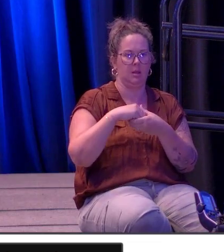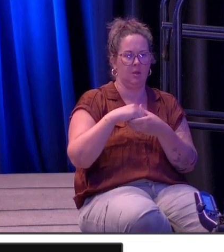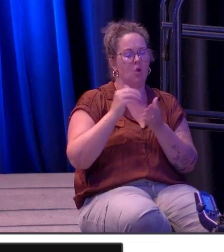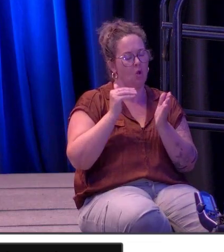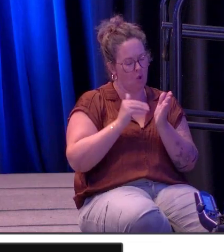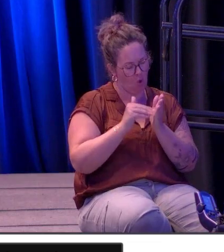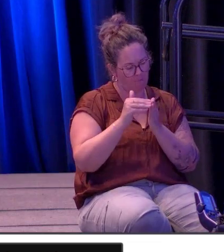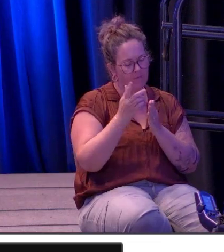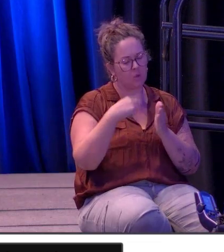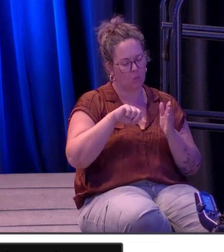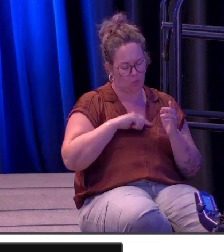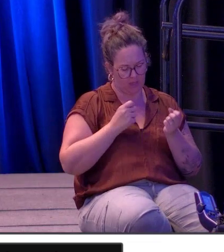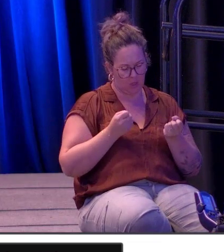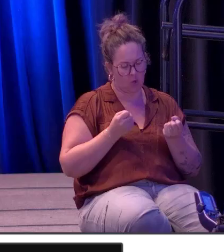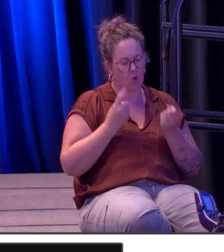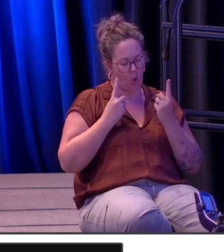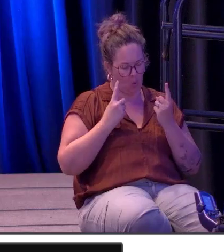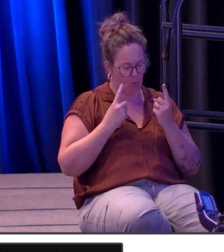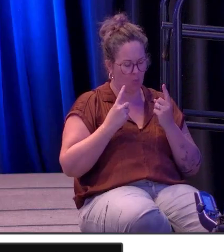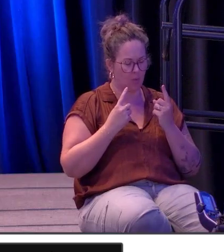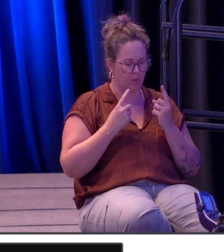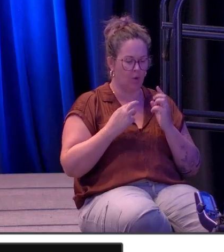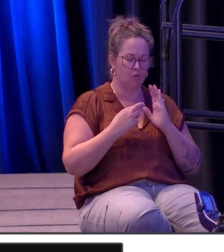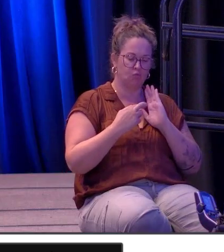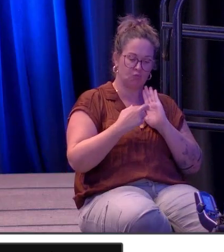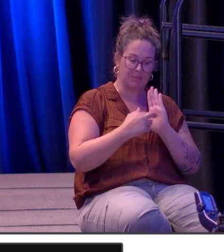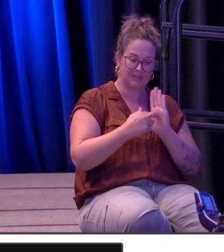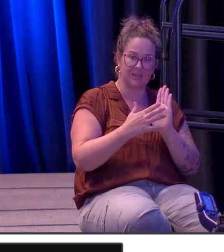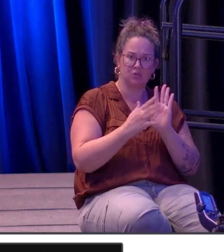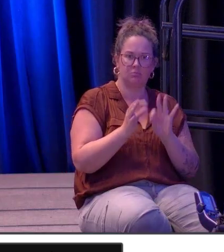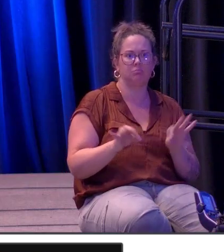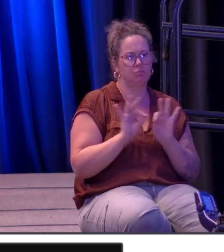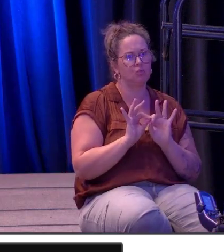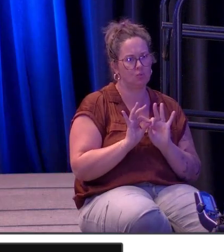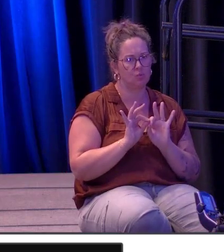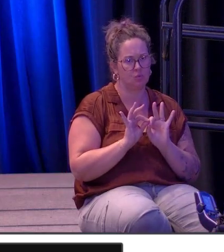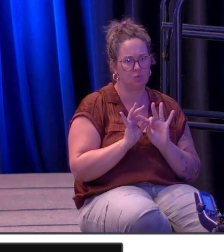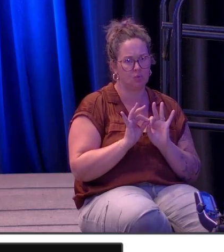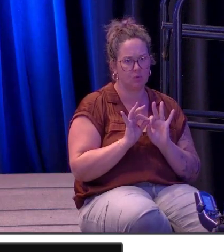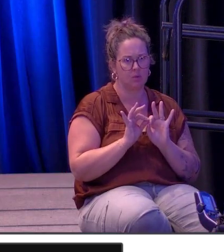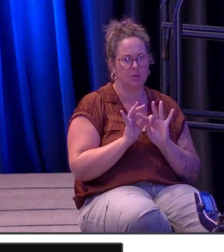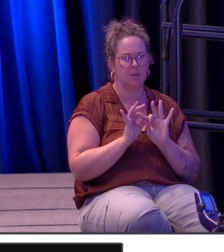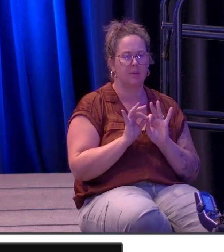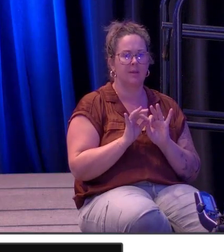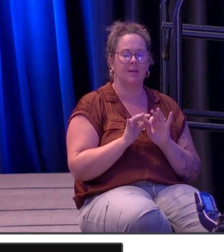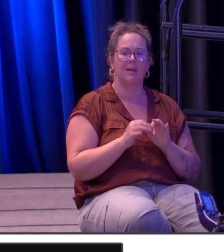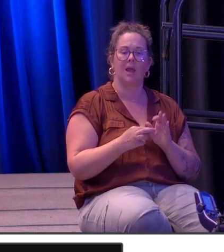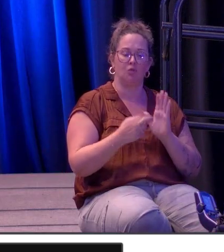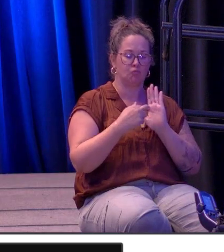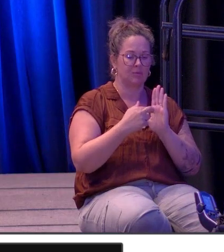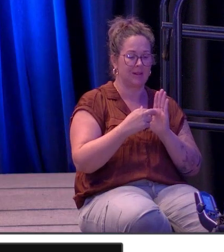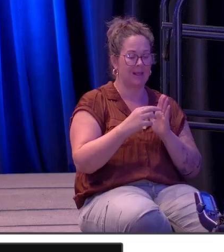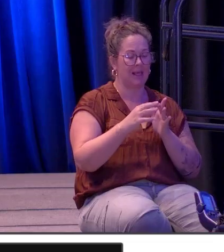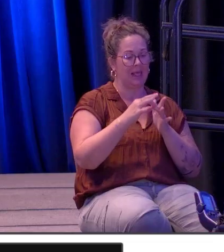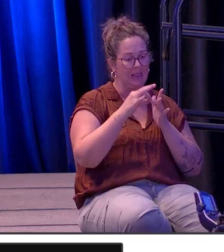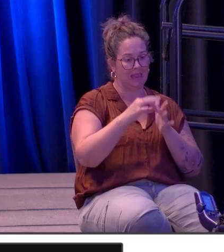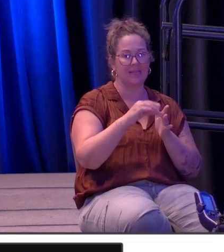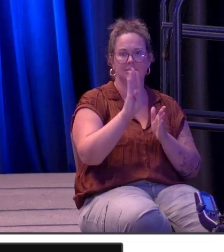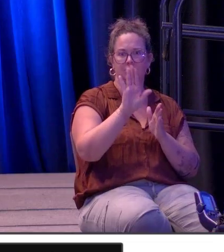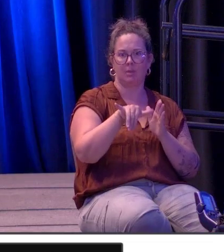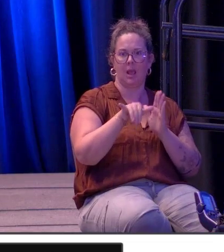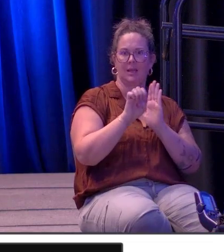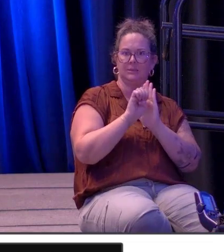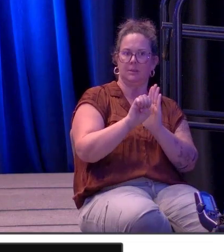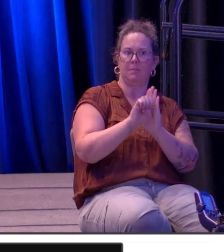were speaking about representation and making sure that the representation leads and leads by example, and having a group of people